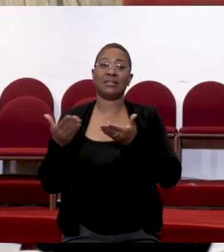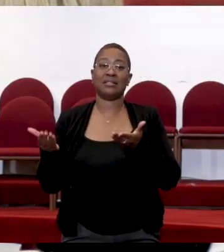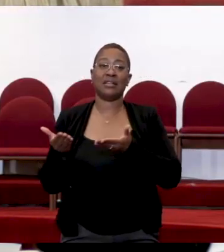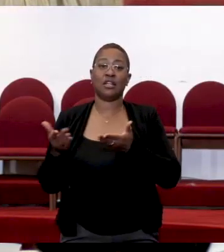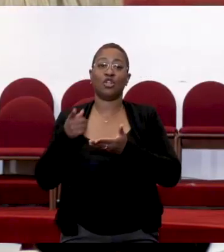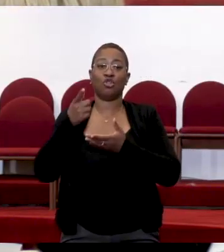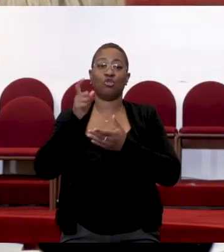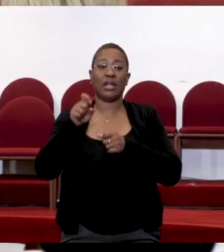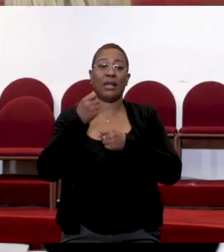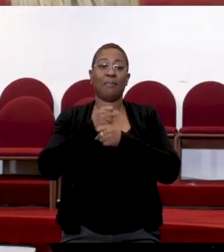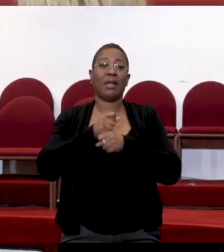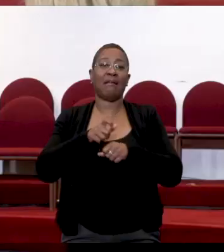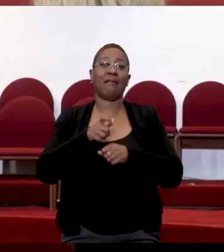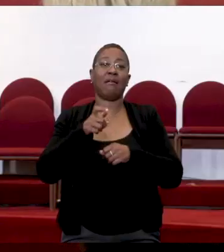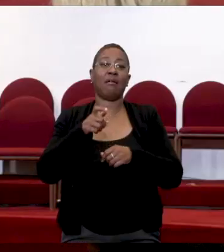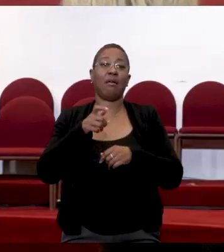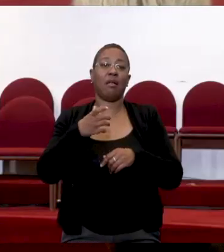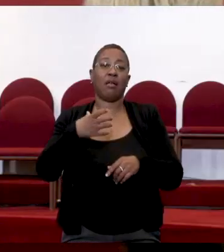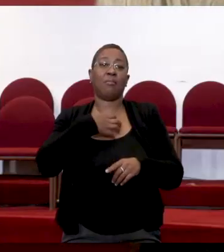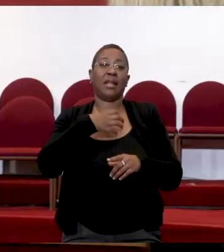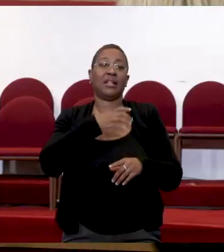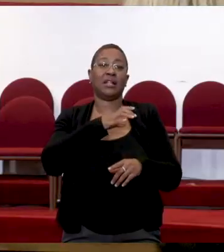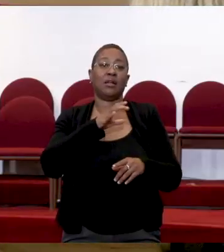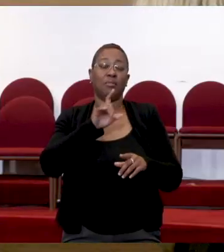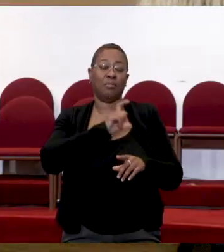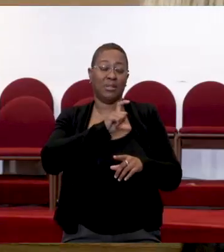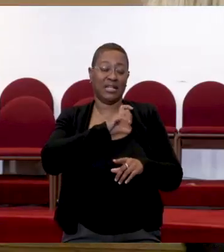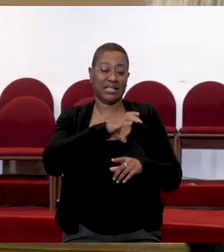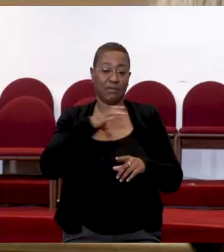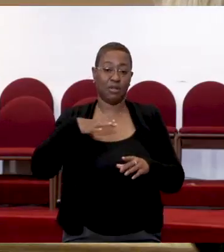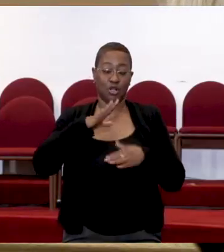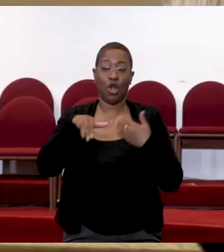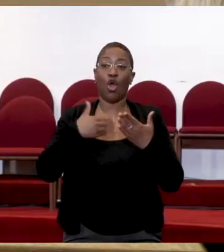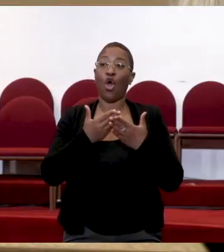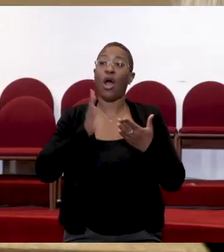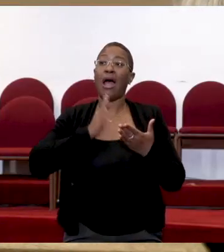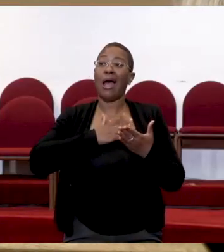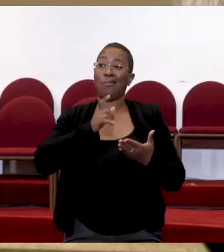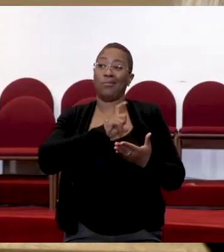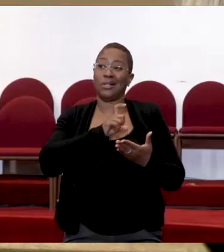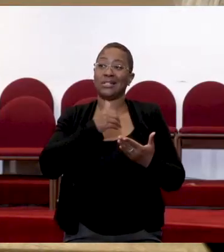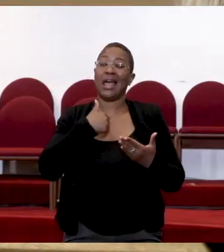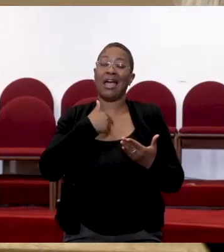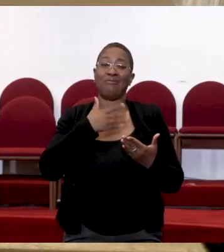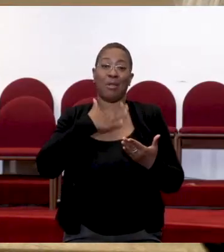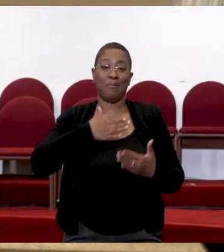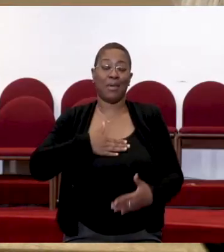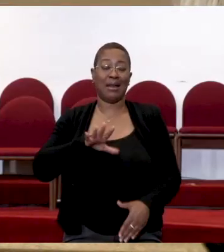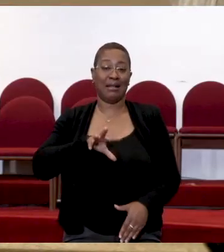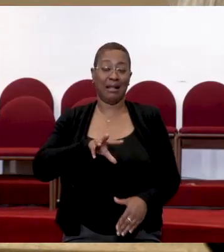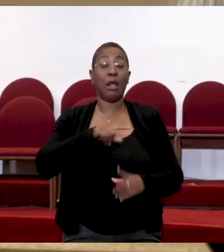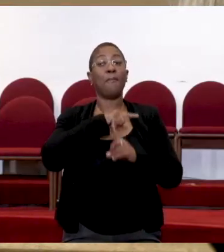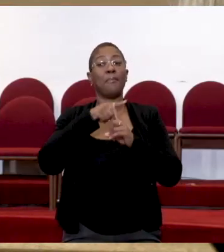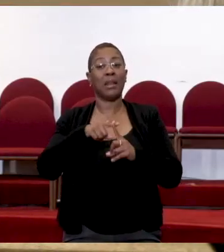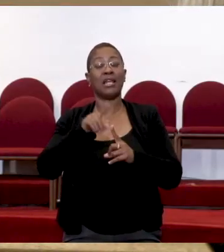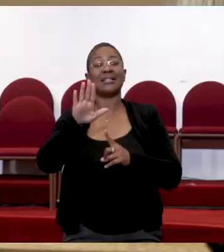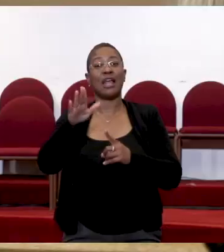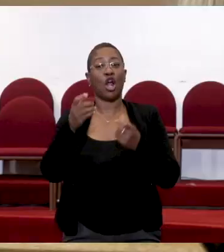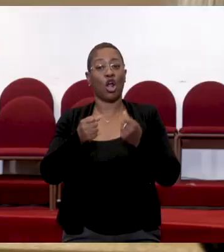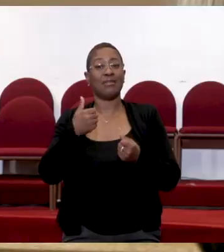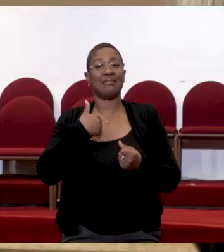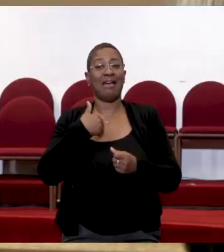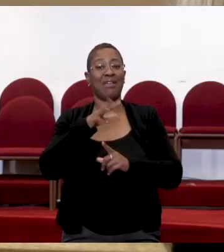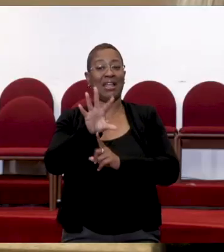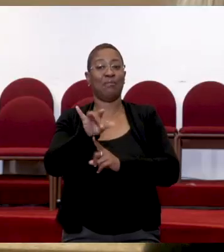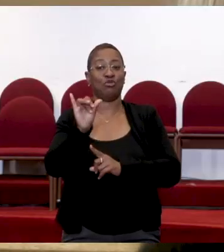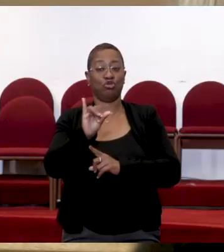a complaint to the police commission. All of our officers have body cams and they have dash cams in the car, which will allow